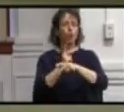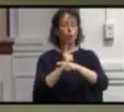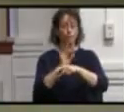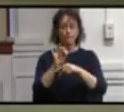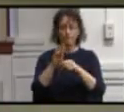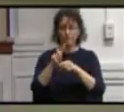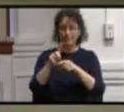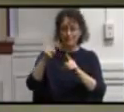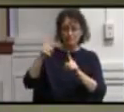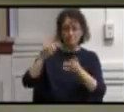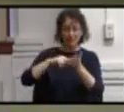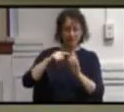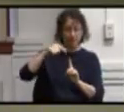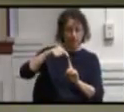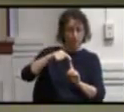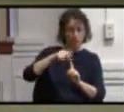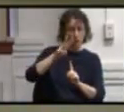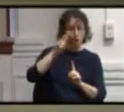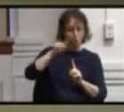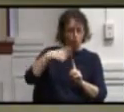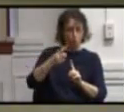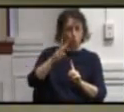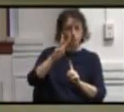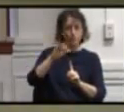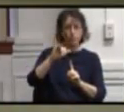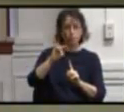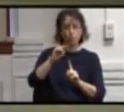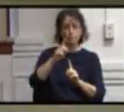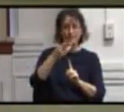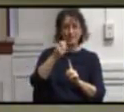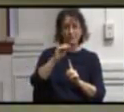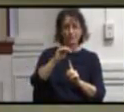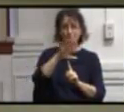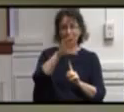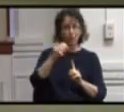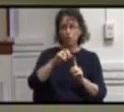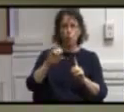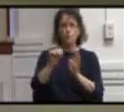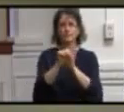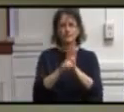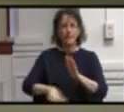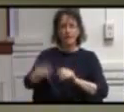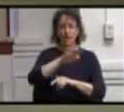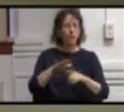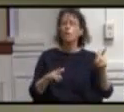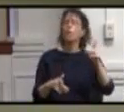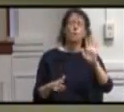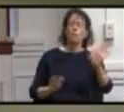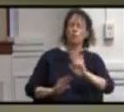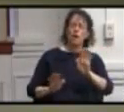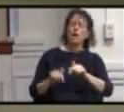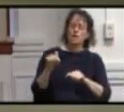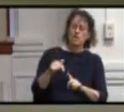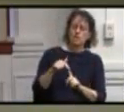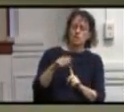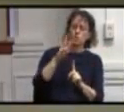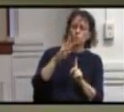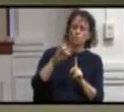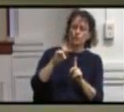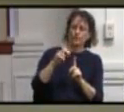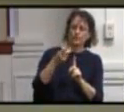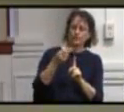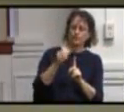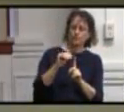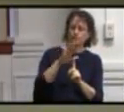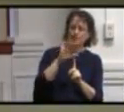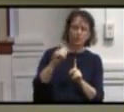County? Yes. Or will it become a statewide fund? No, and the interesting thing about this, it's all of this money in state statute, it goes